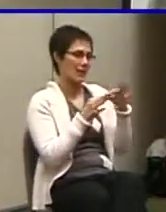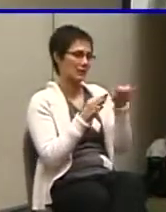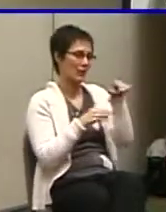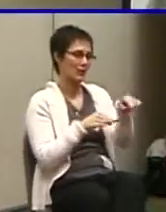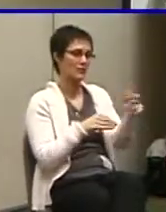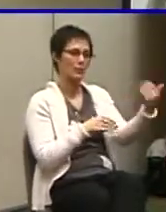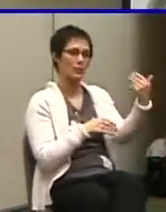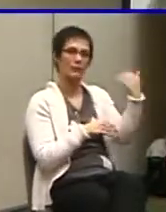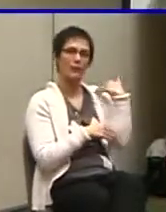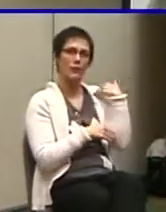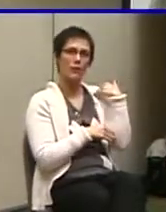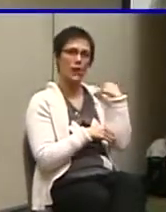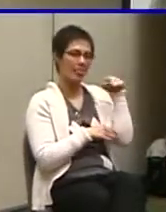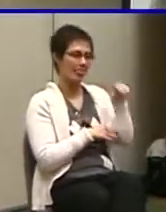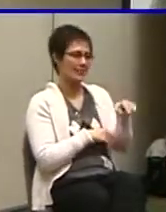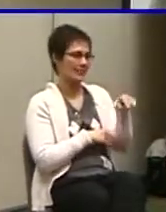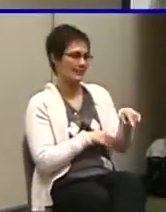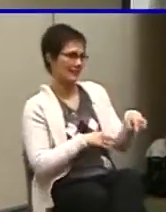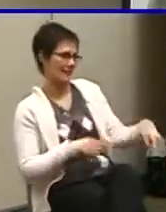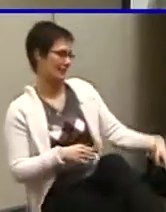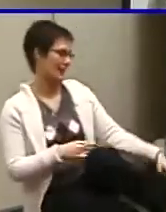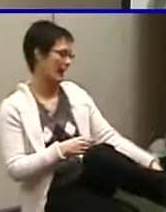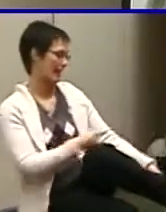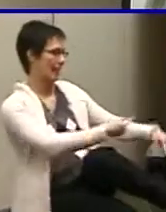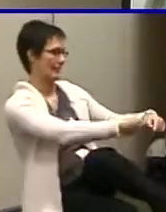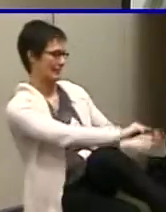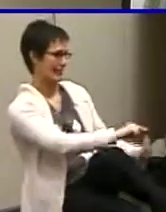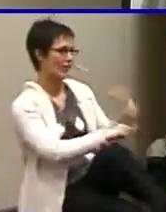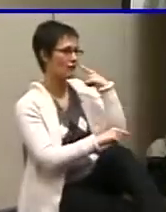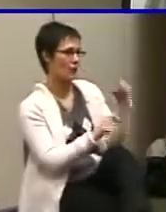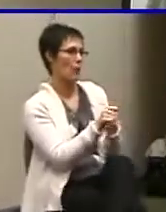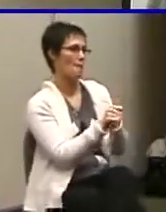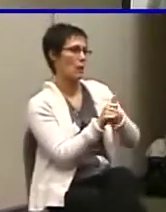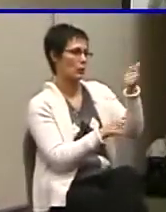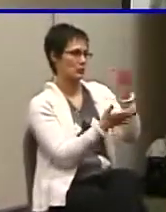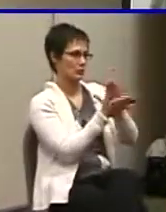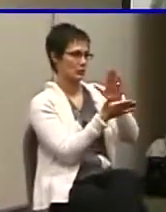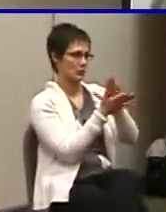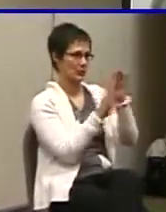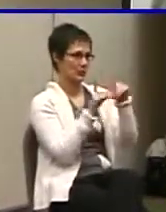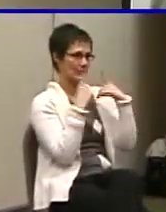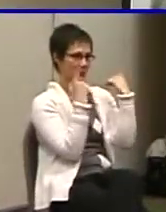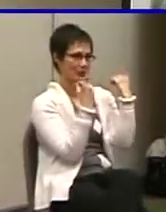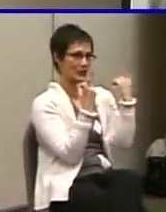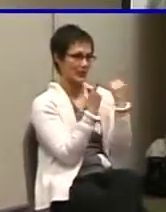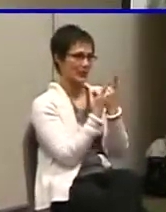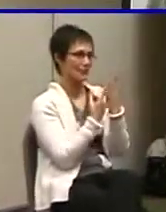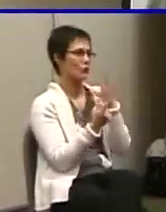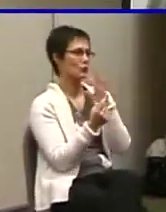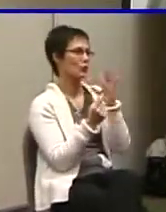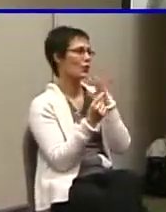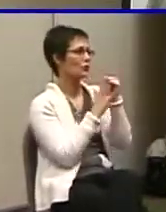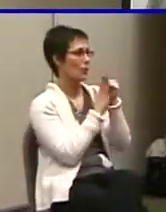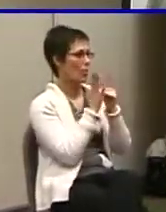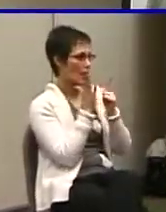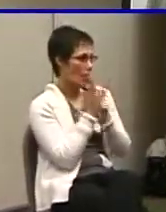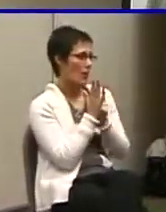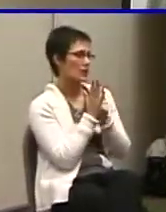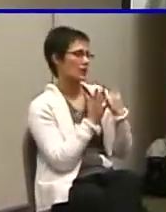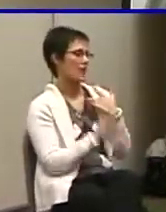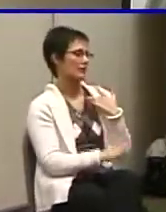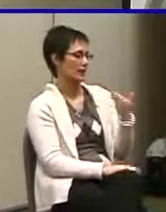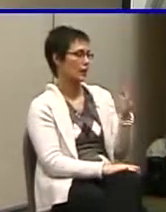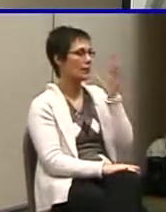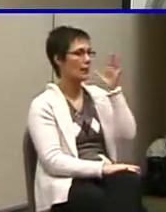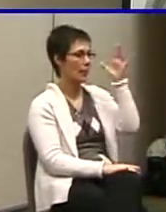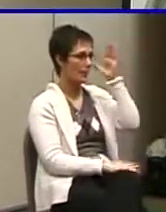this is the Achilles heel of most school districts. If you talk to Matt Cohen and some of the lawyers that tend to be parent lawyers, they